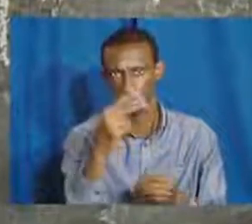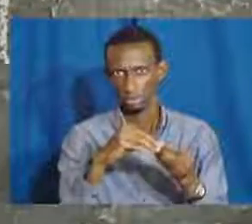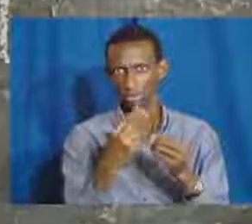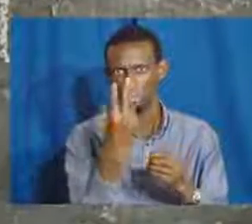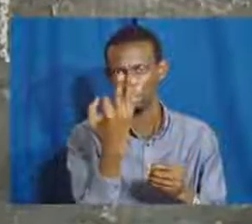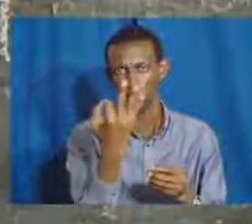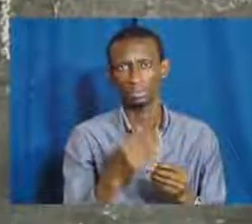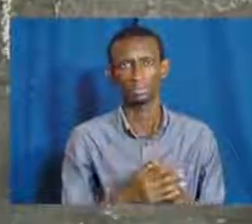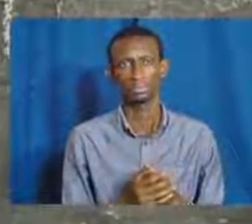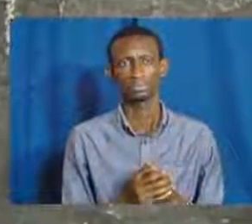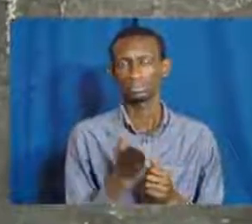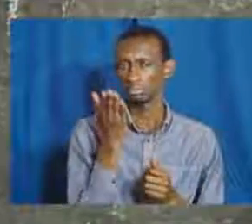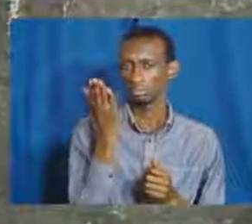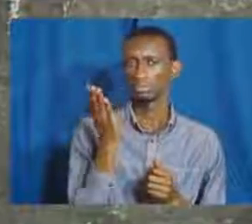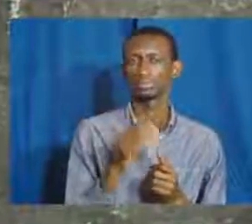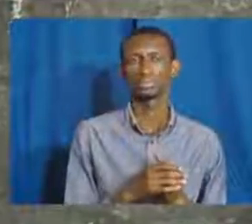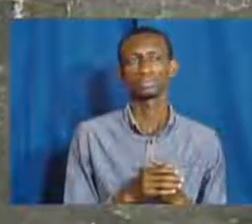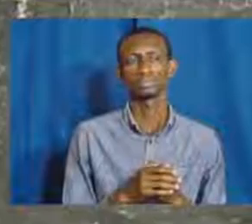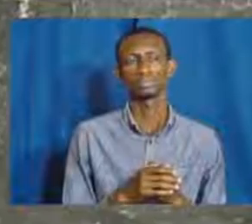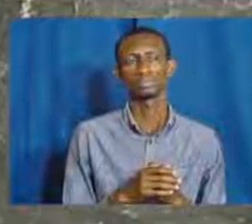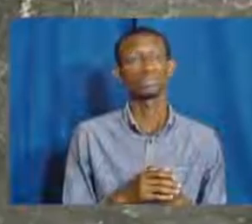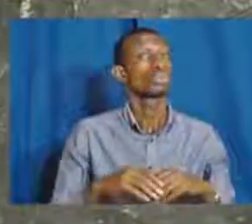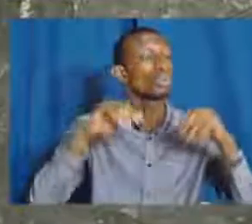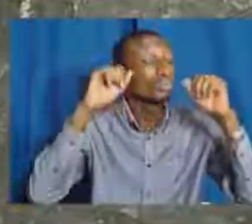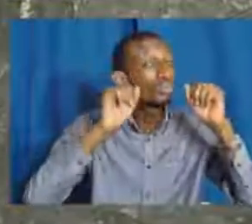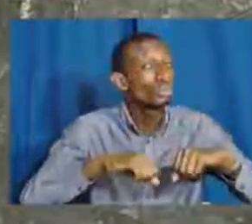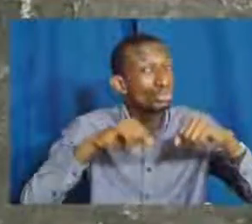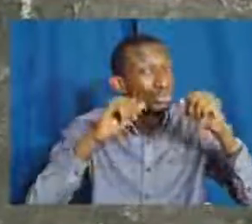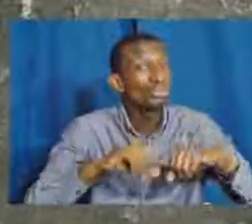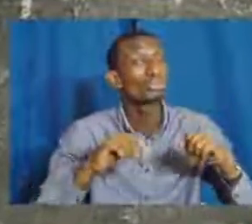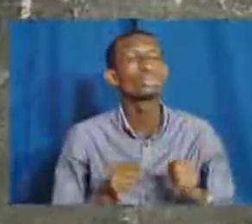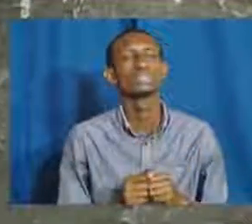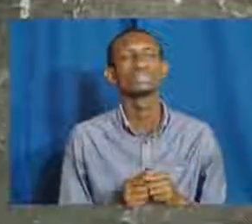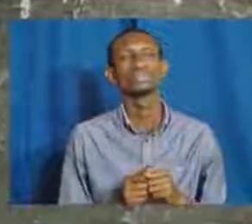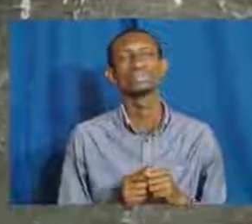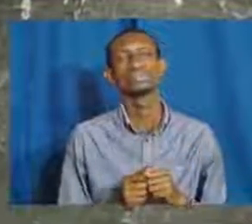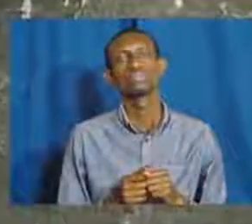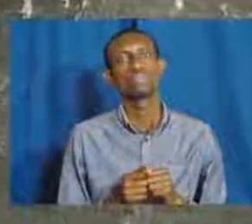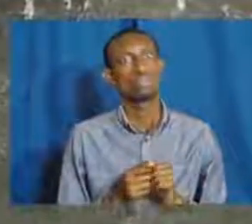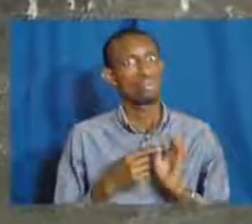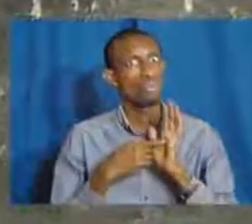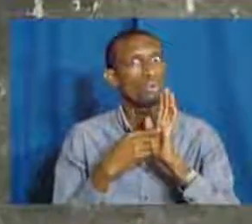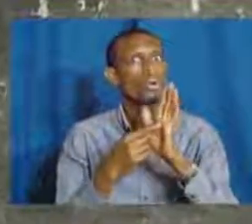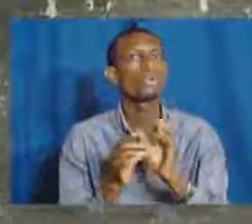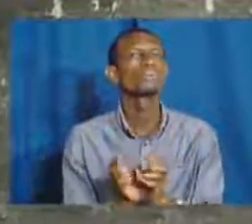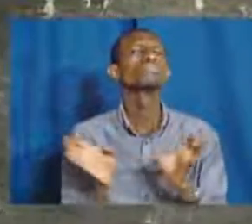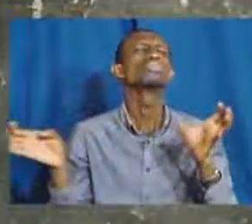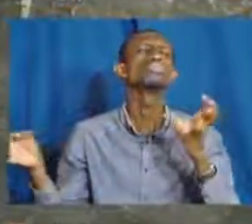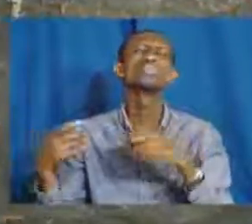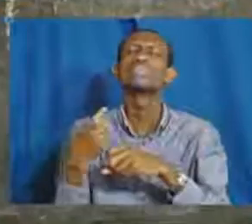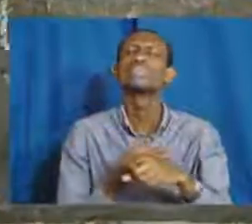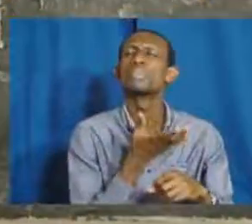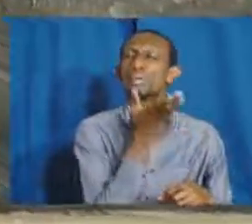period number 3, which is here. You can even locate the group from here by looking at